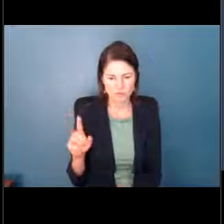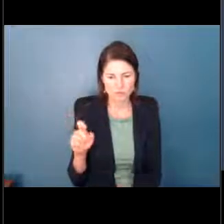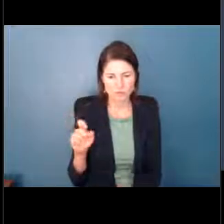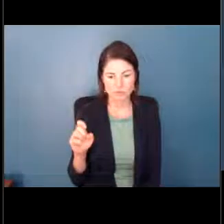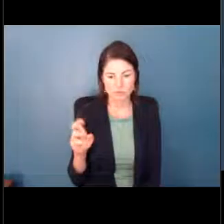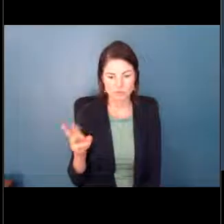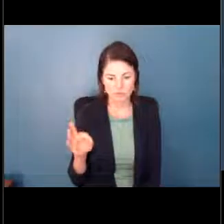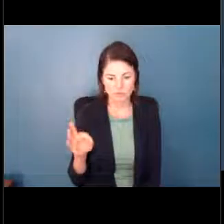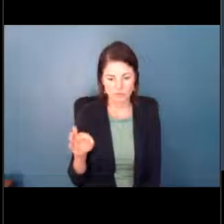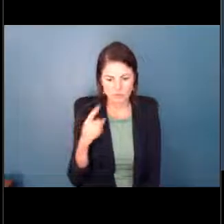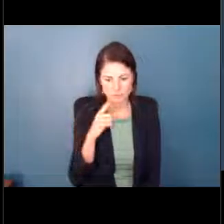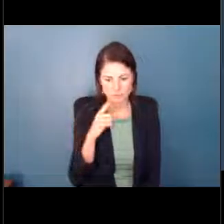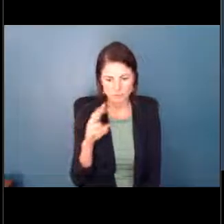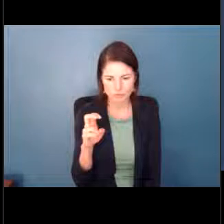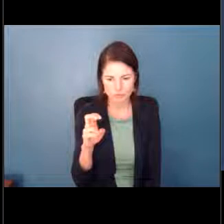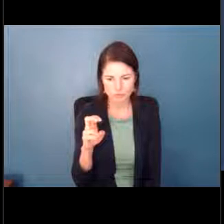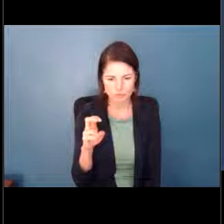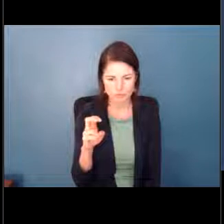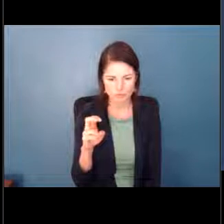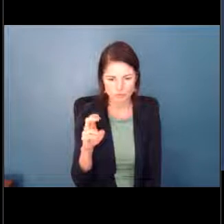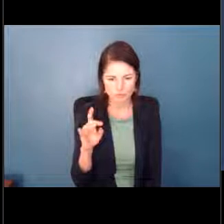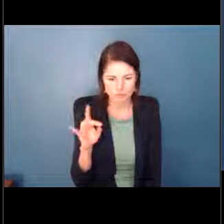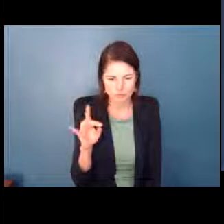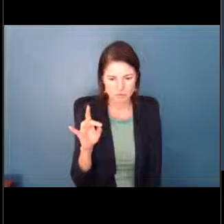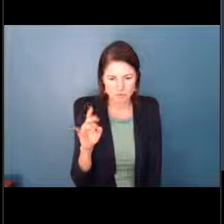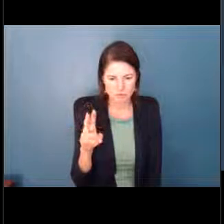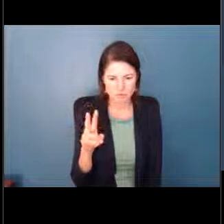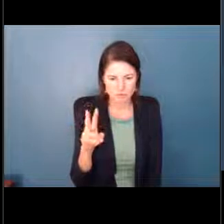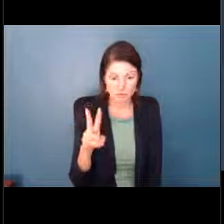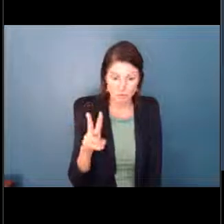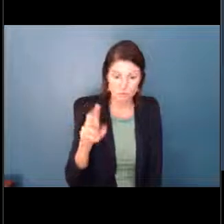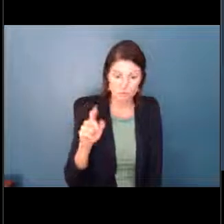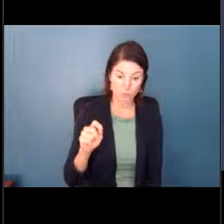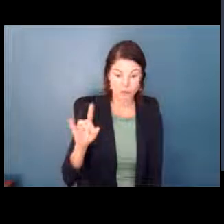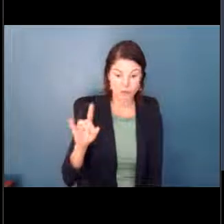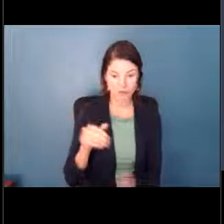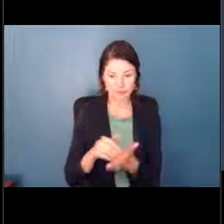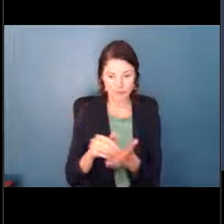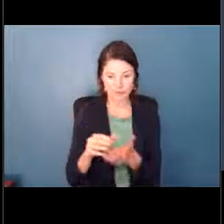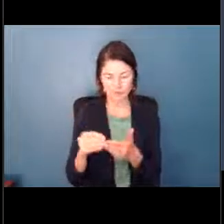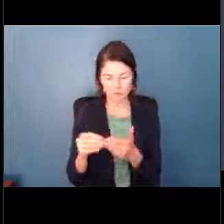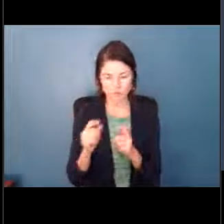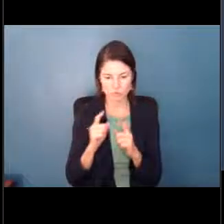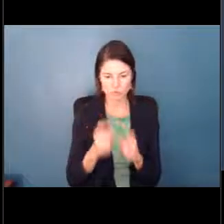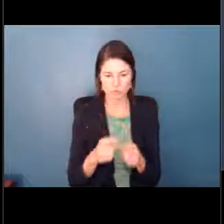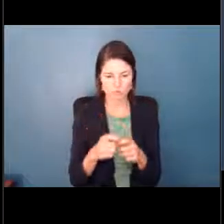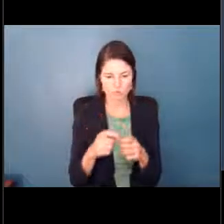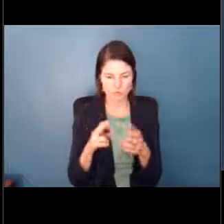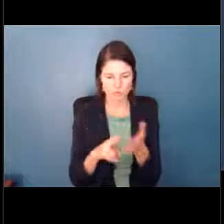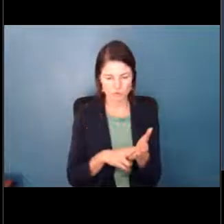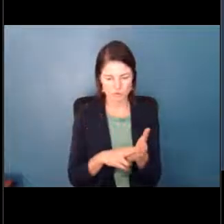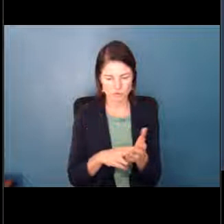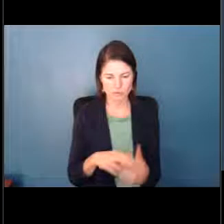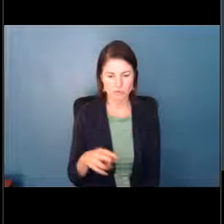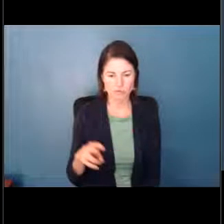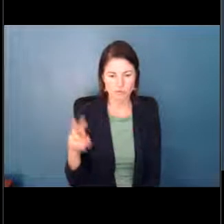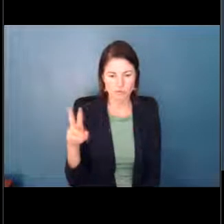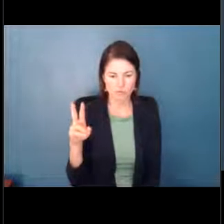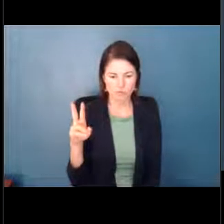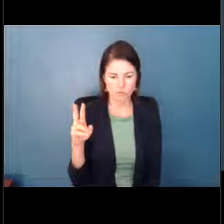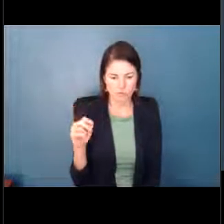$2,828,000 of supplemental funds to award the contract. In April of 22, the department advertised the contract, held